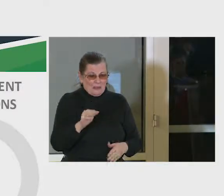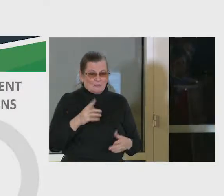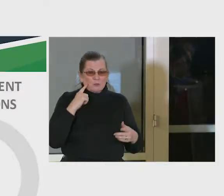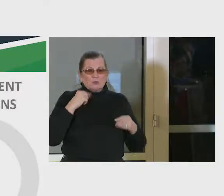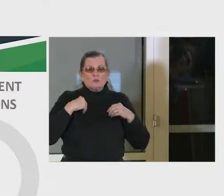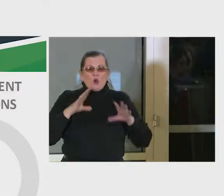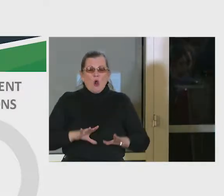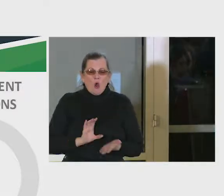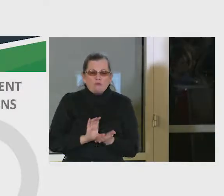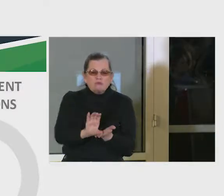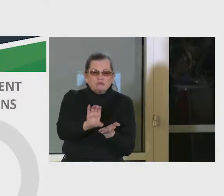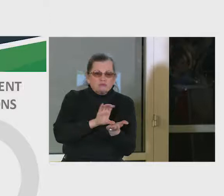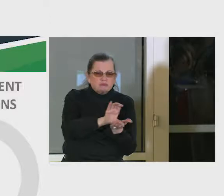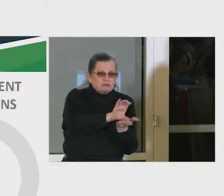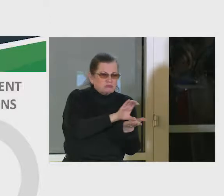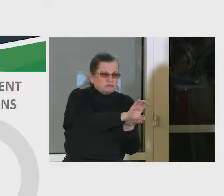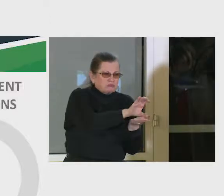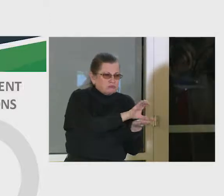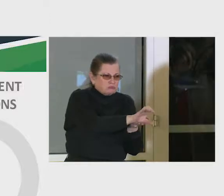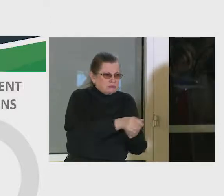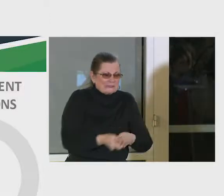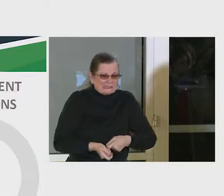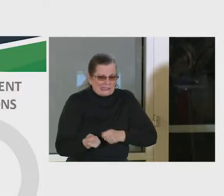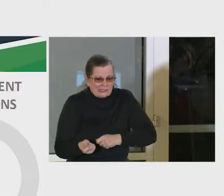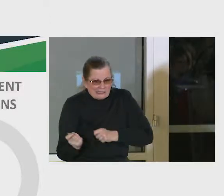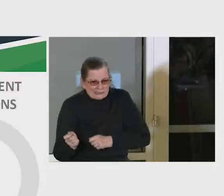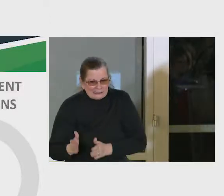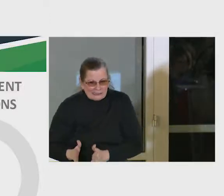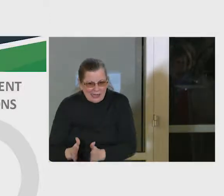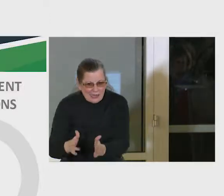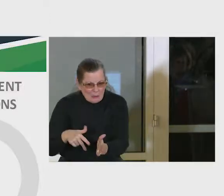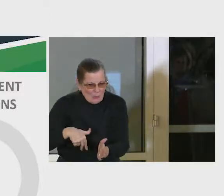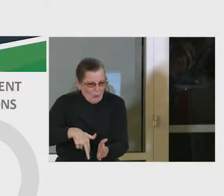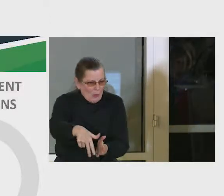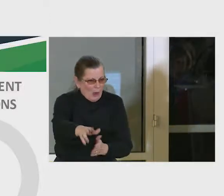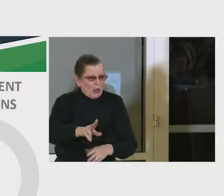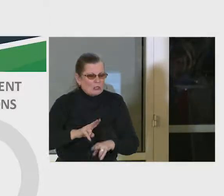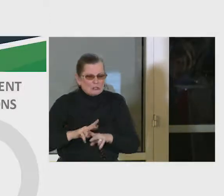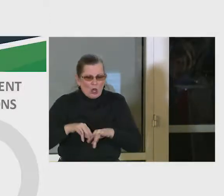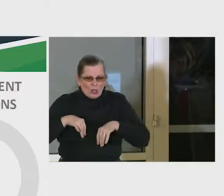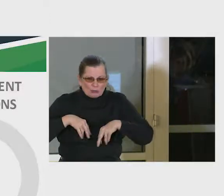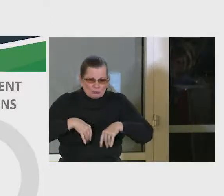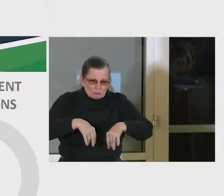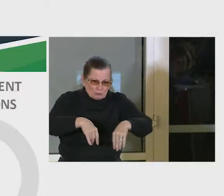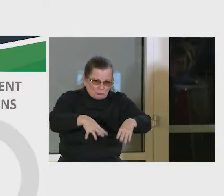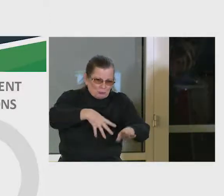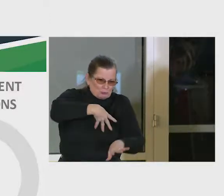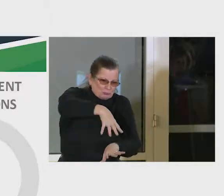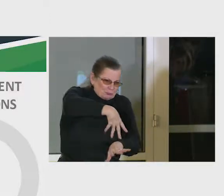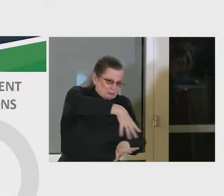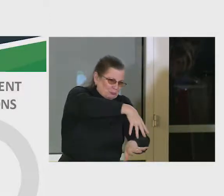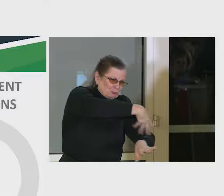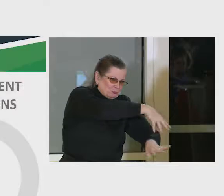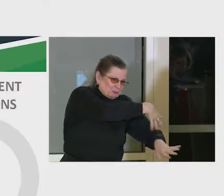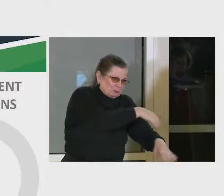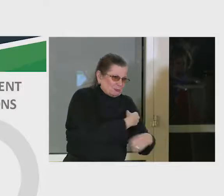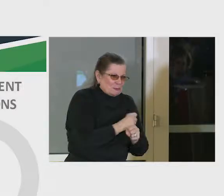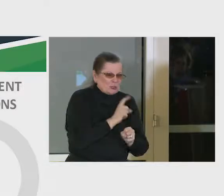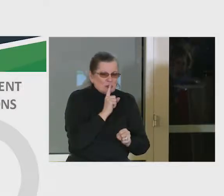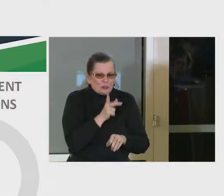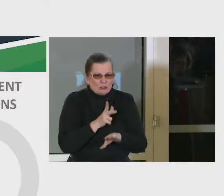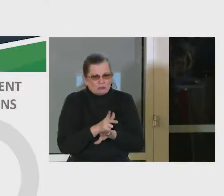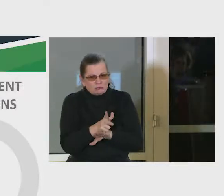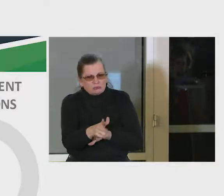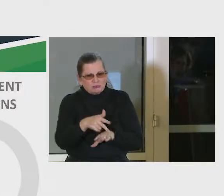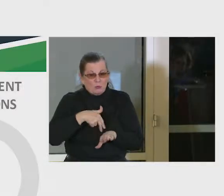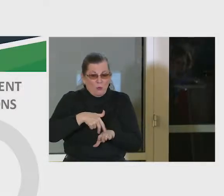all the crews and the trucks and the salt and the materials that go out in the snowstorm to make sure that people can drive our streets.